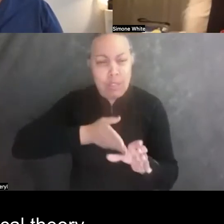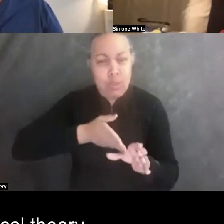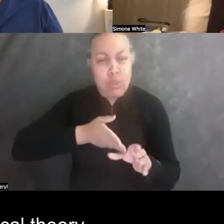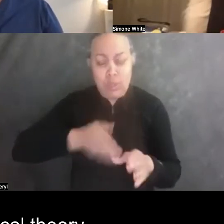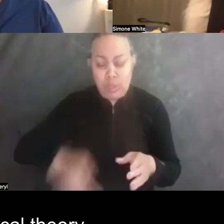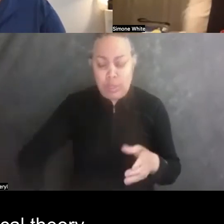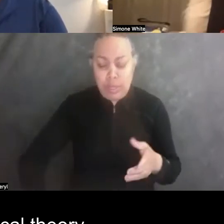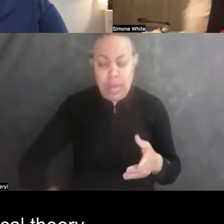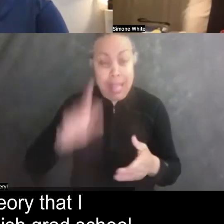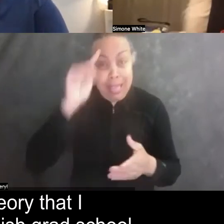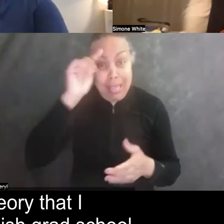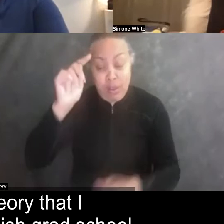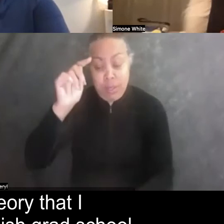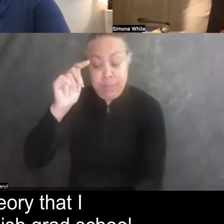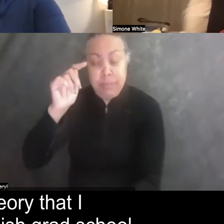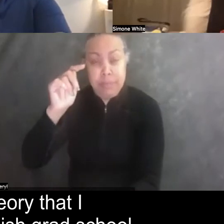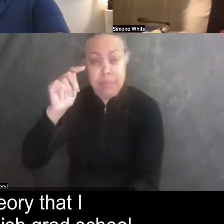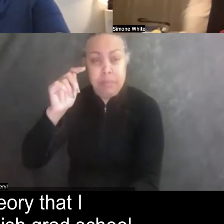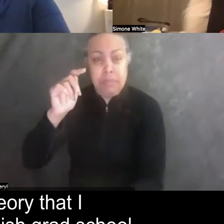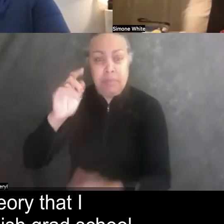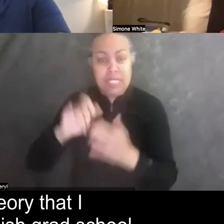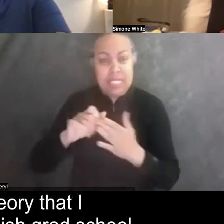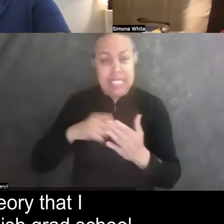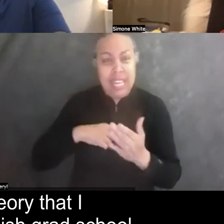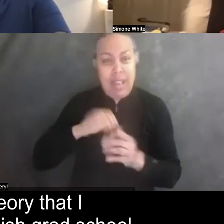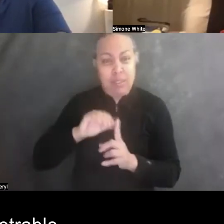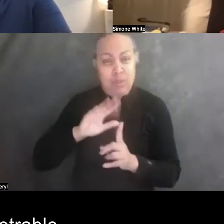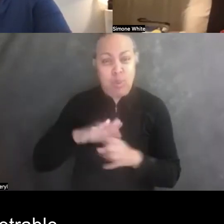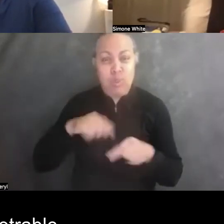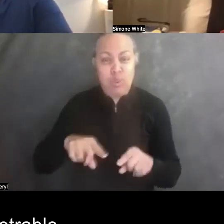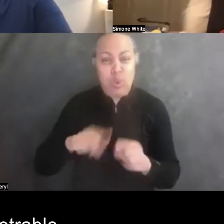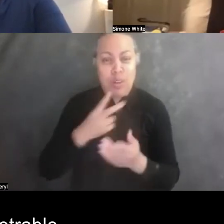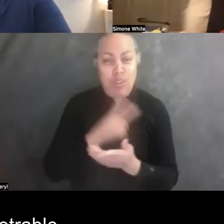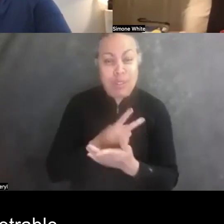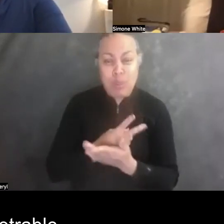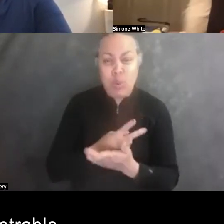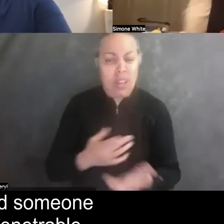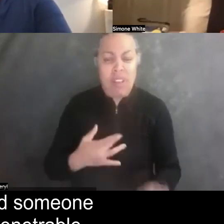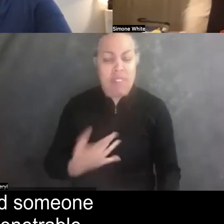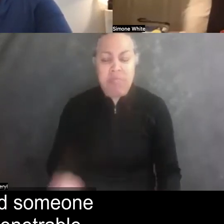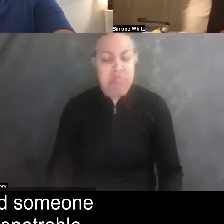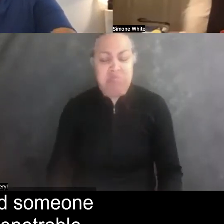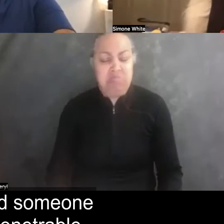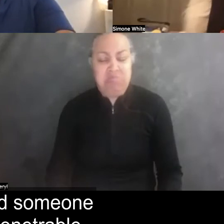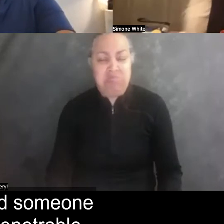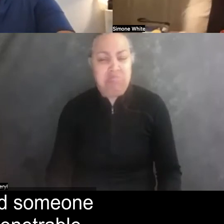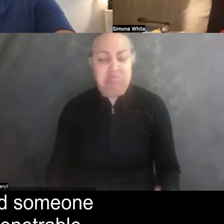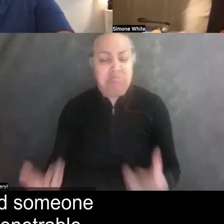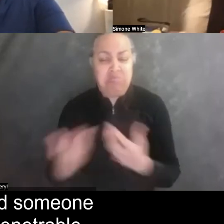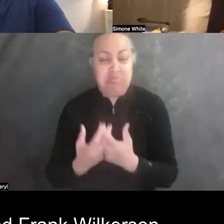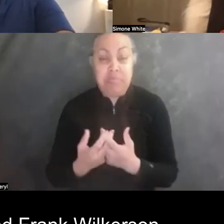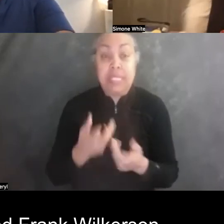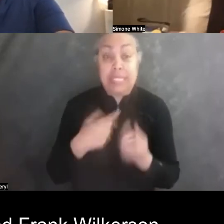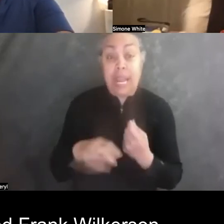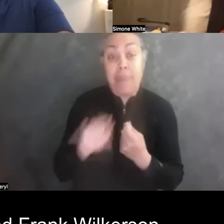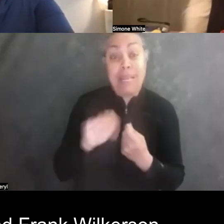psychological theory, psychology theory that I encountered in English grad school to be impenetrable. Instead, I picked someone else who's